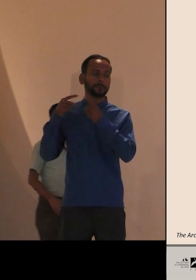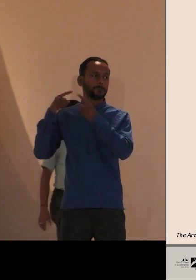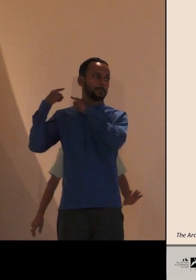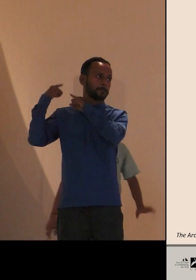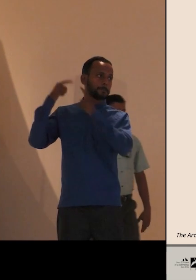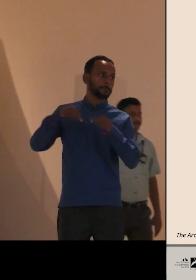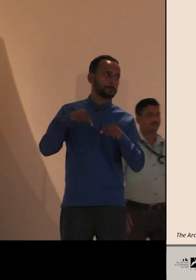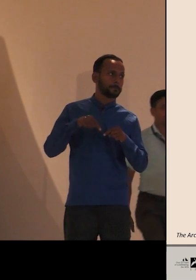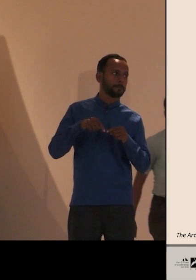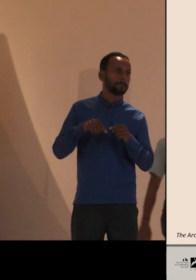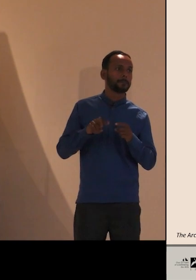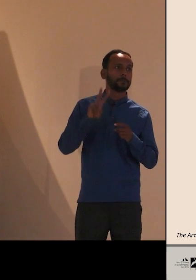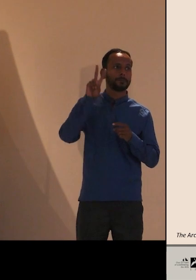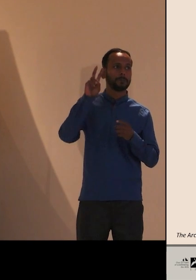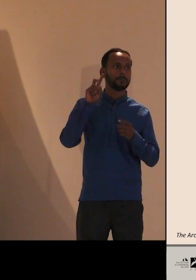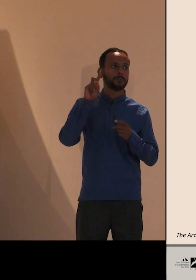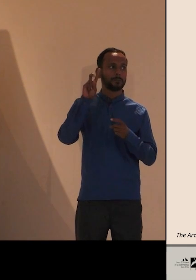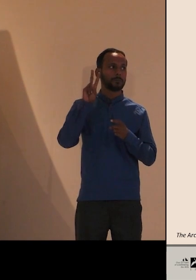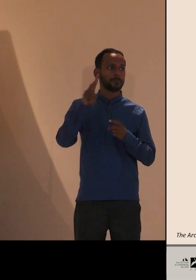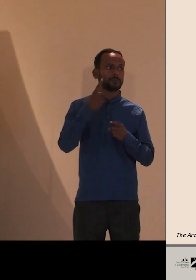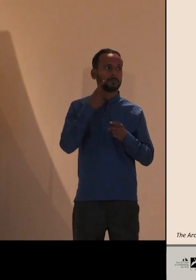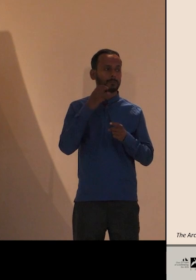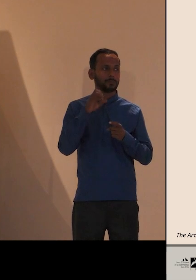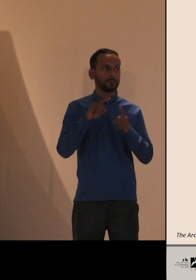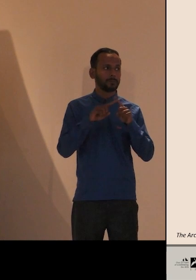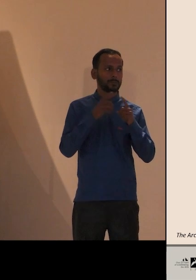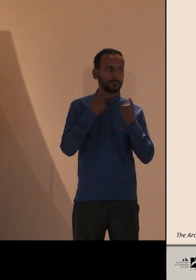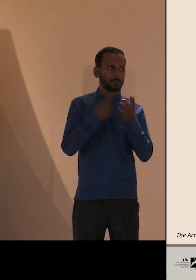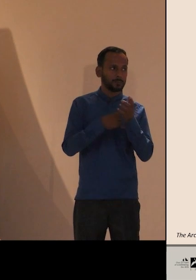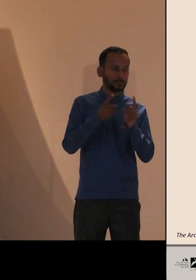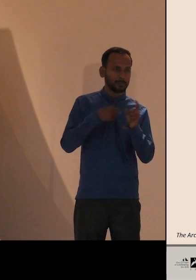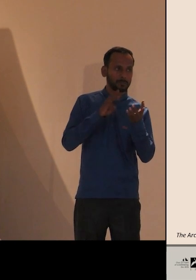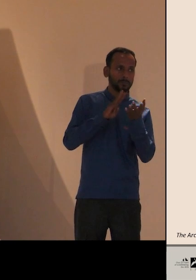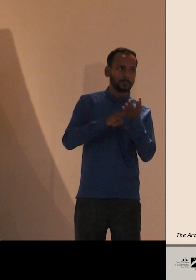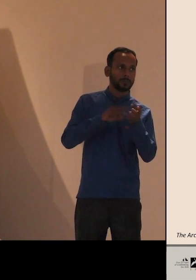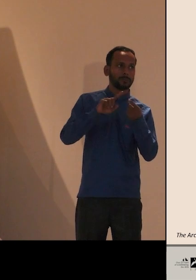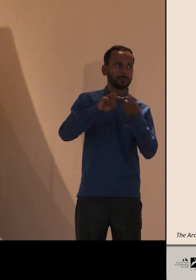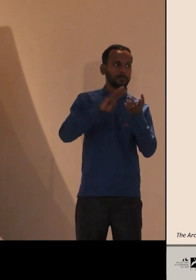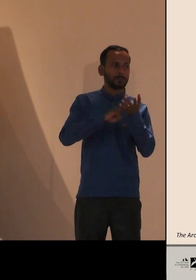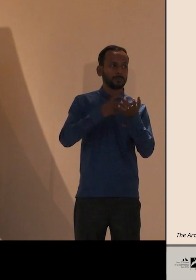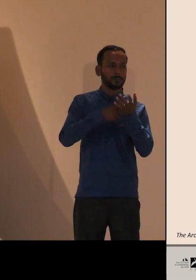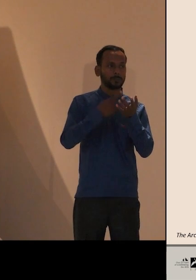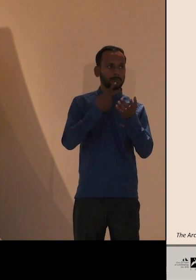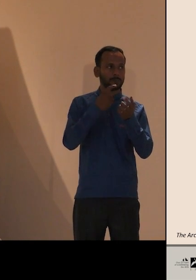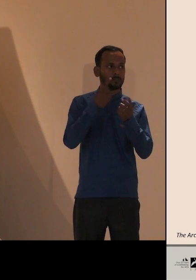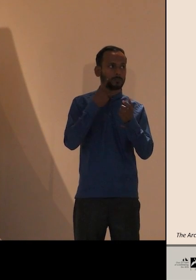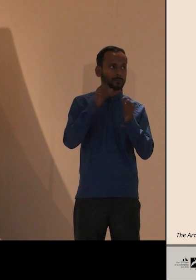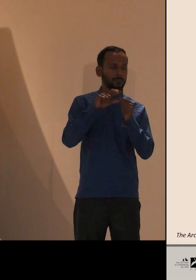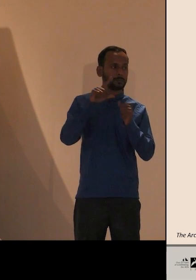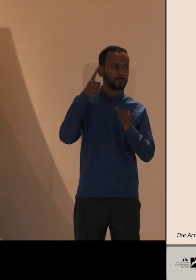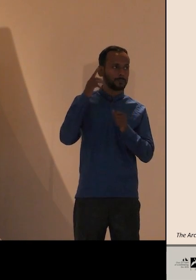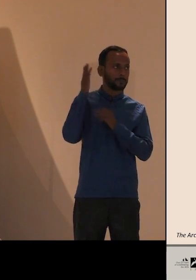of Victoria Memorial Hall, Calcutta. He is the author of 4 books with research interests that include the interrelationship